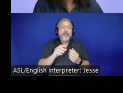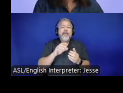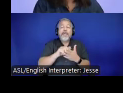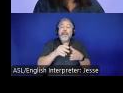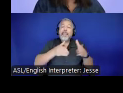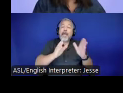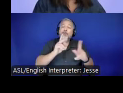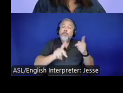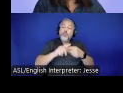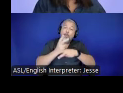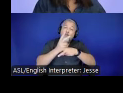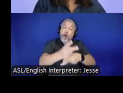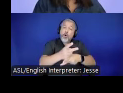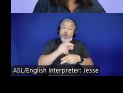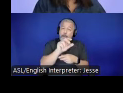borrow AT